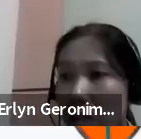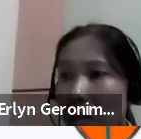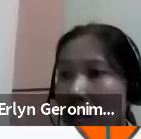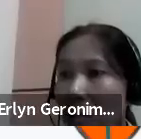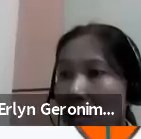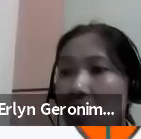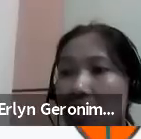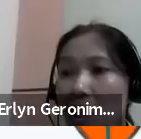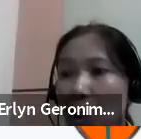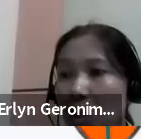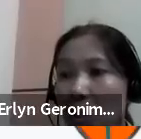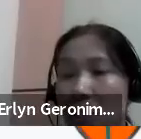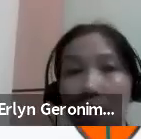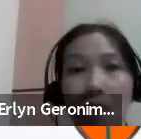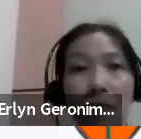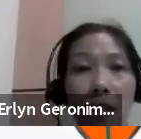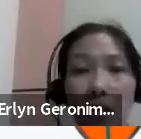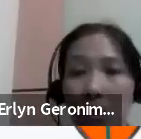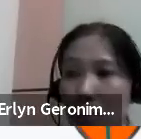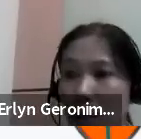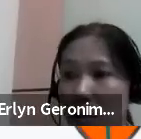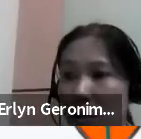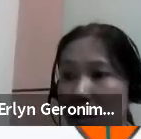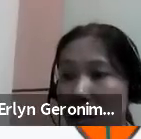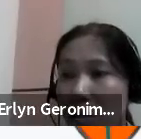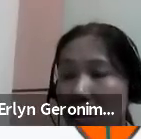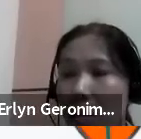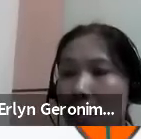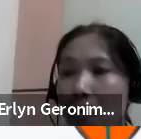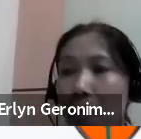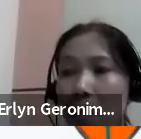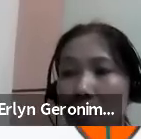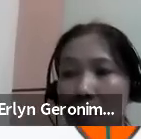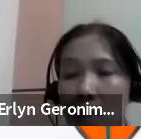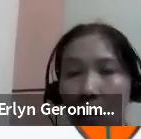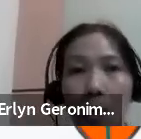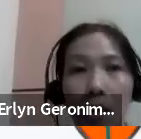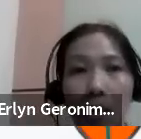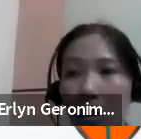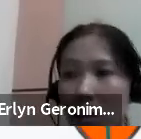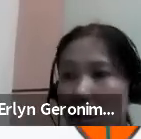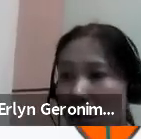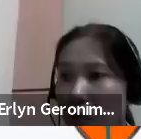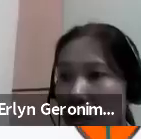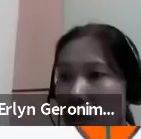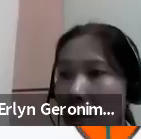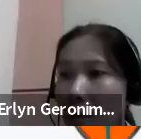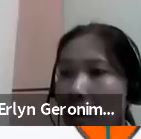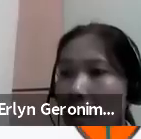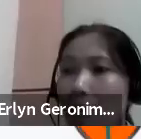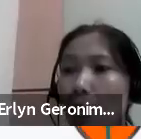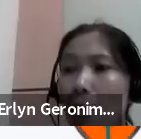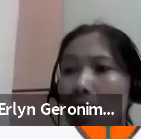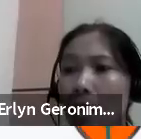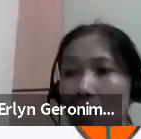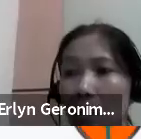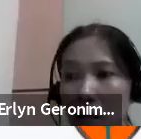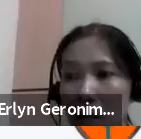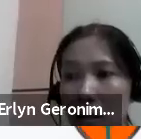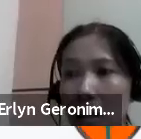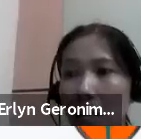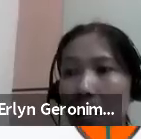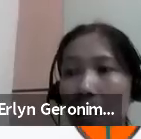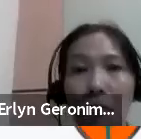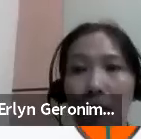insights and intersections of significant experiences vis-a-vis golden nuggets of wisdom that will